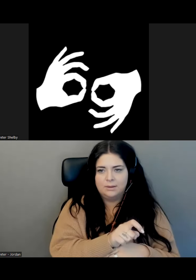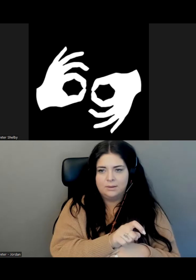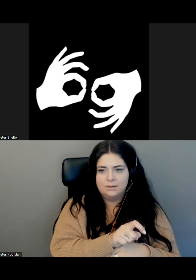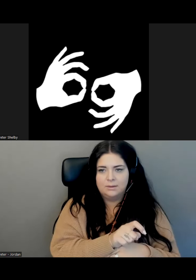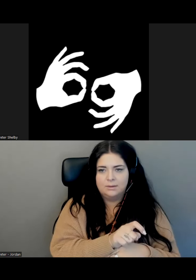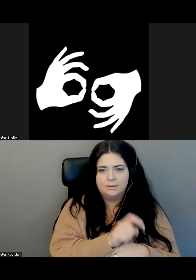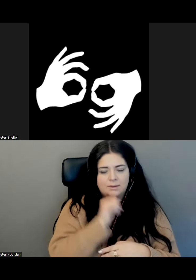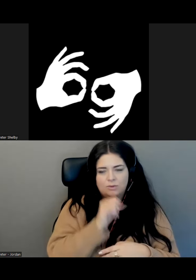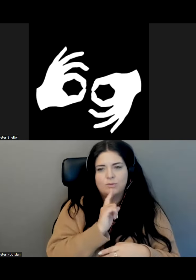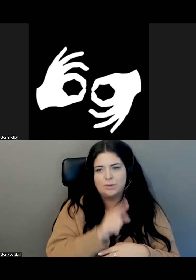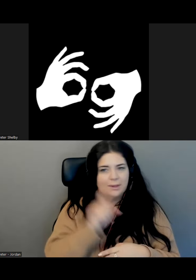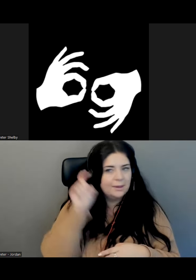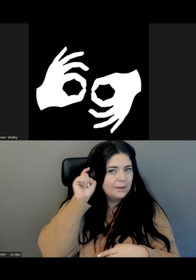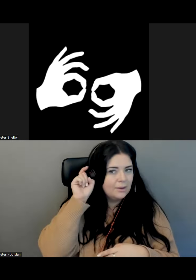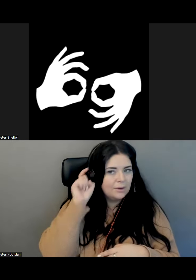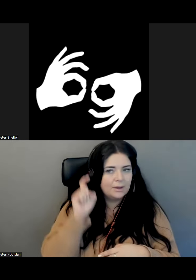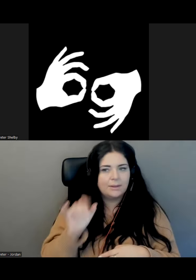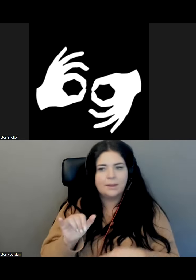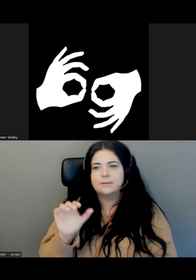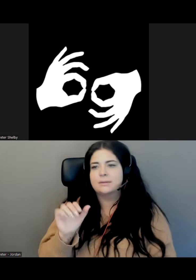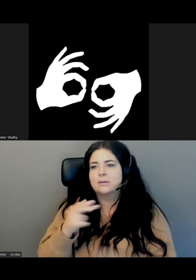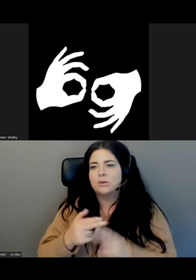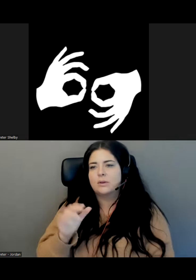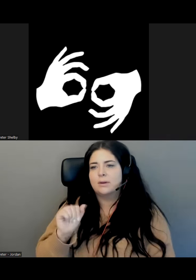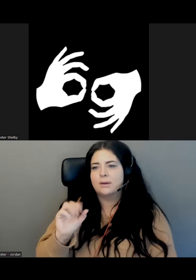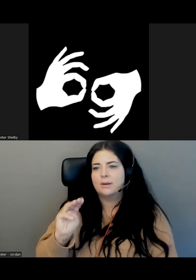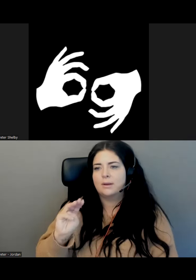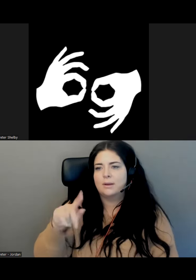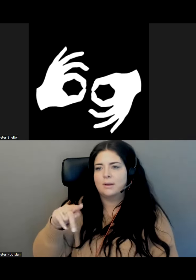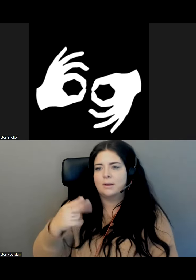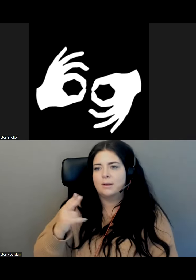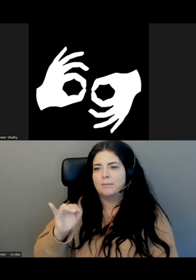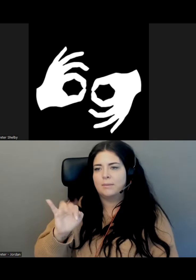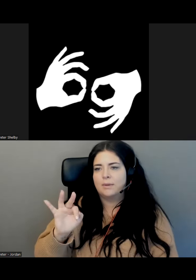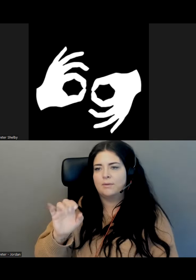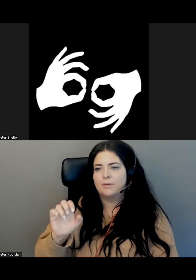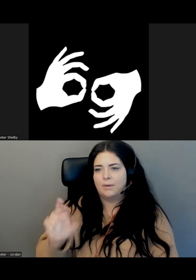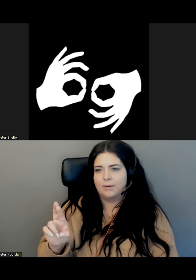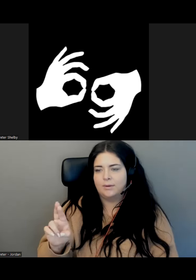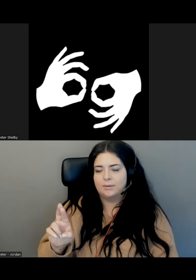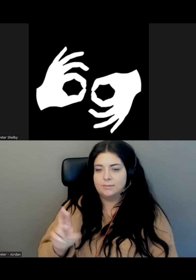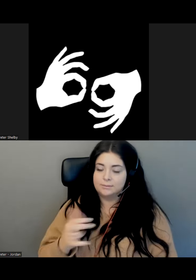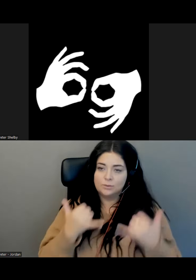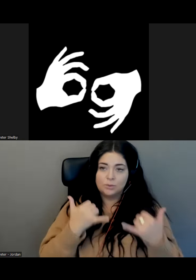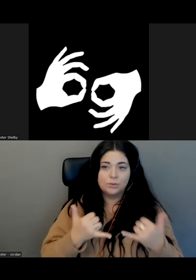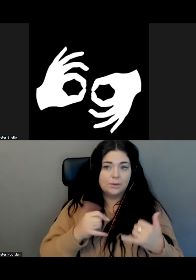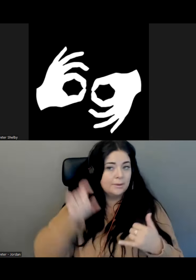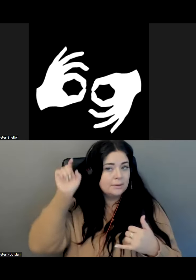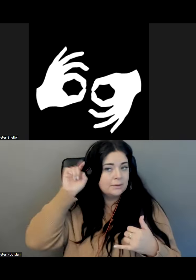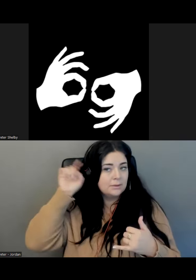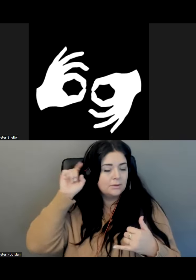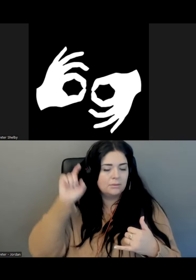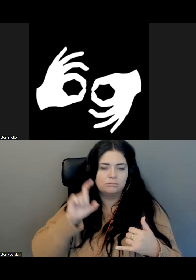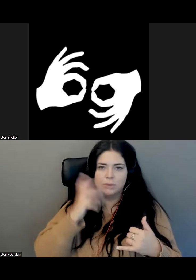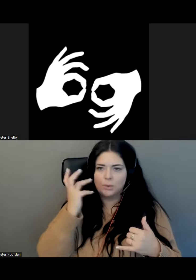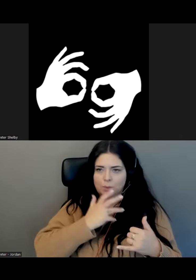considered a hearing aid. That would just be an amplifier. But today's hearing aids, they are quite advanced. You can